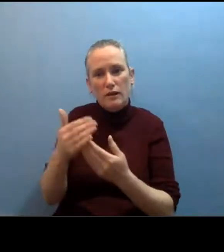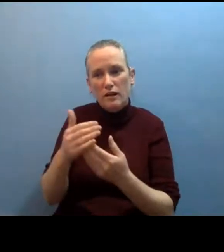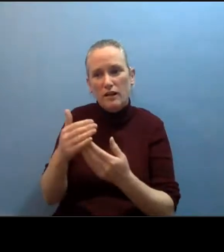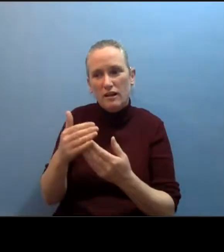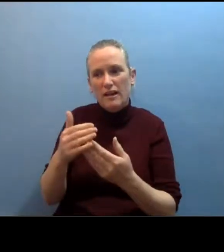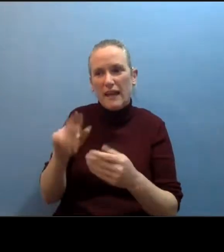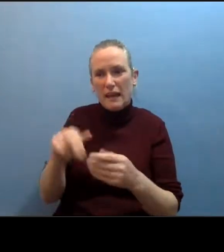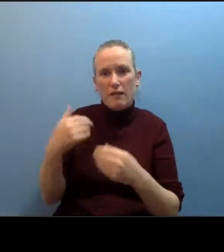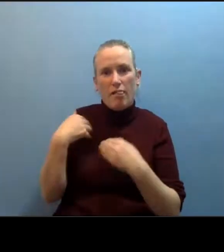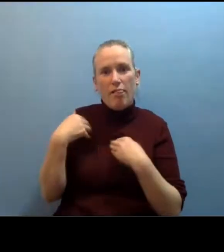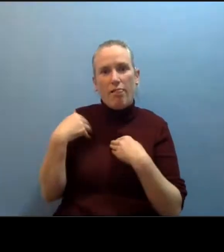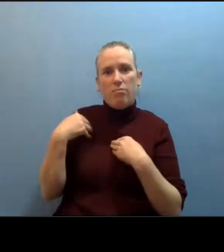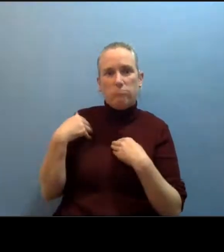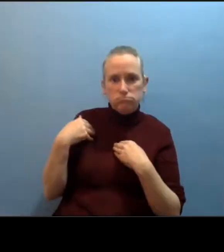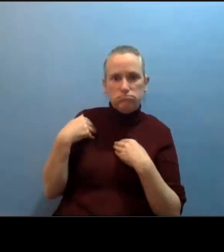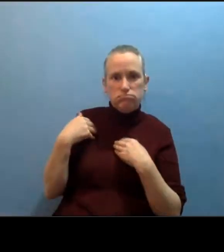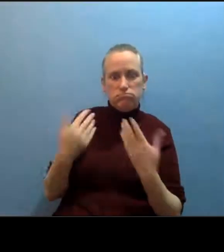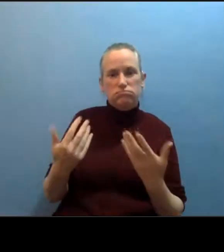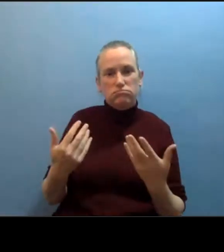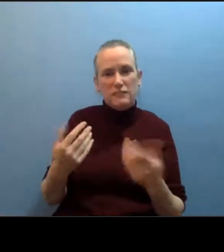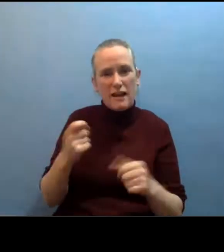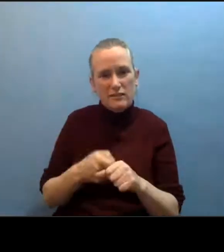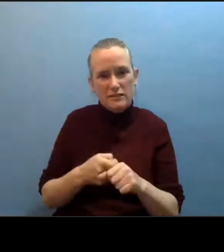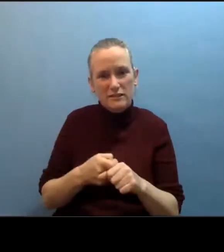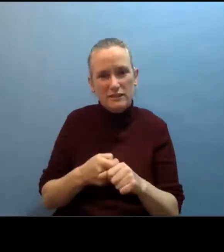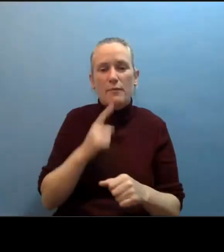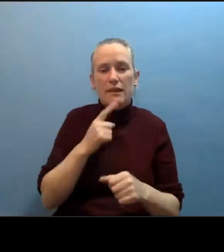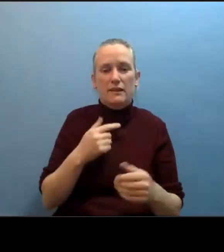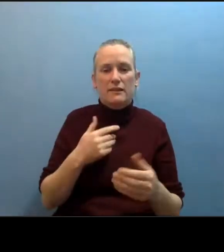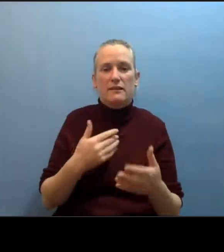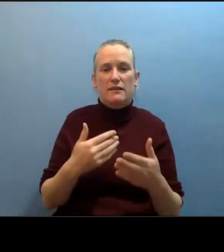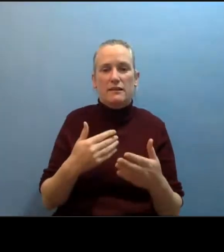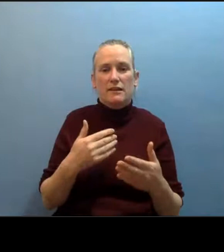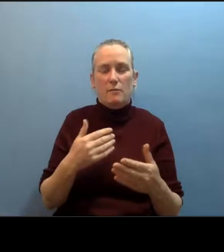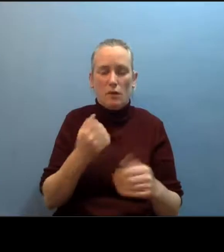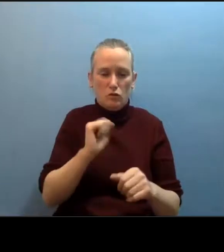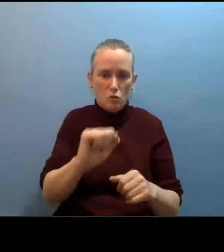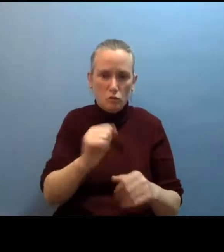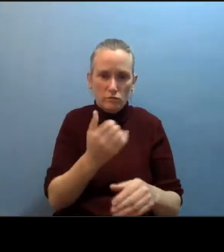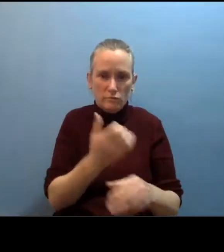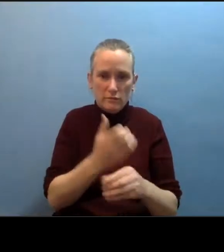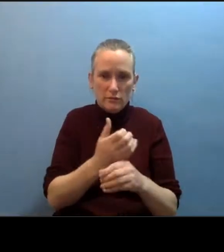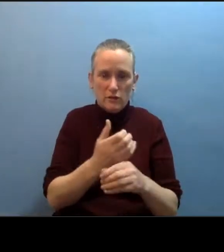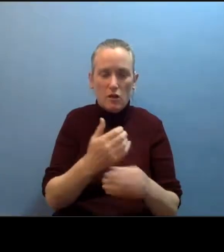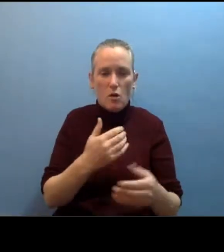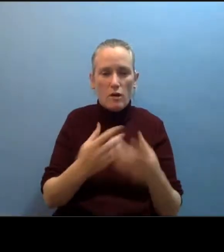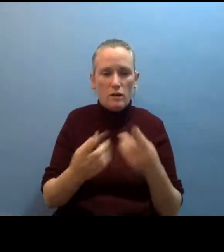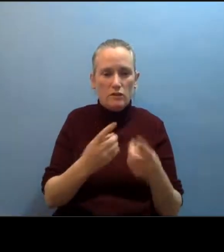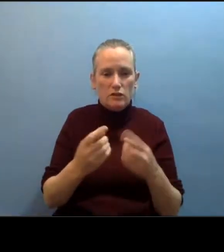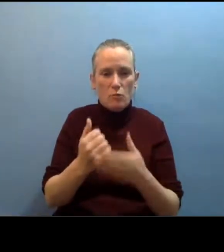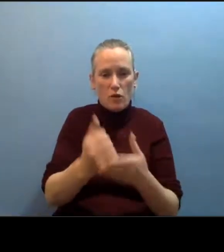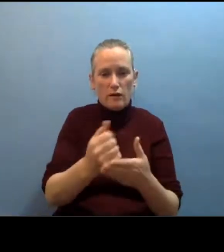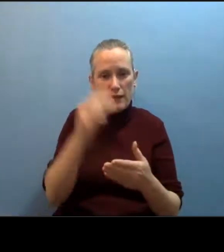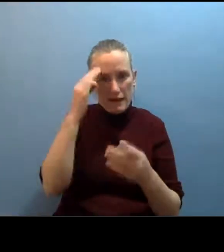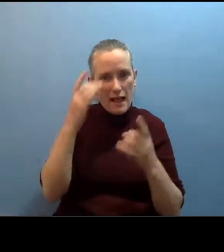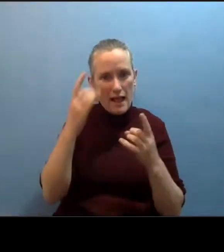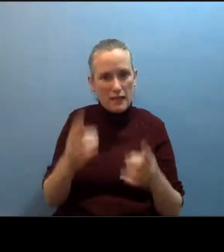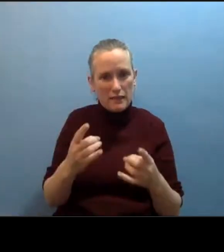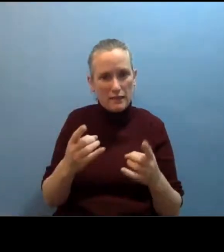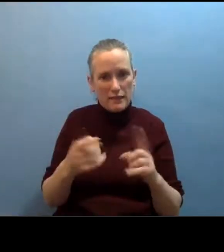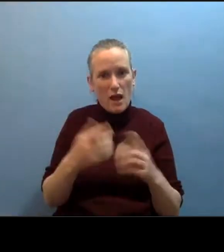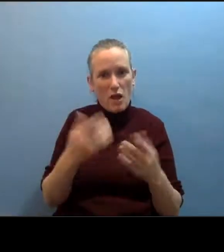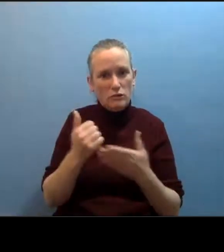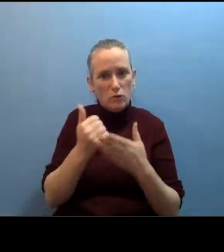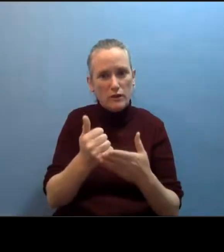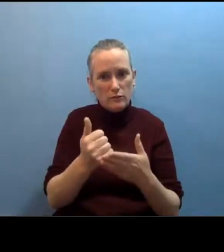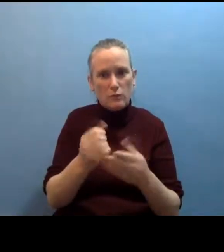So is your child doing to support their own mental health, or how are you supporting them to be okay? Taking some